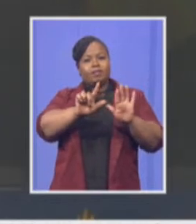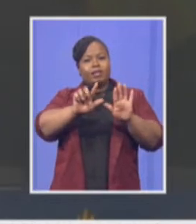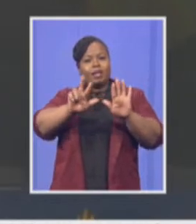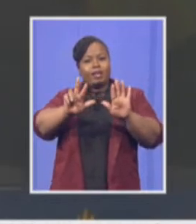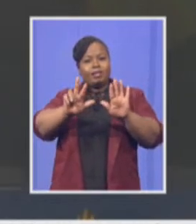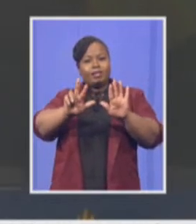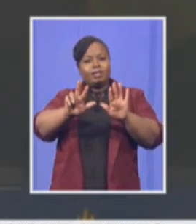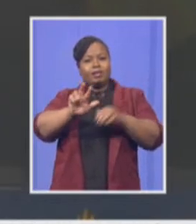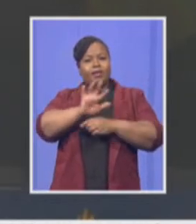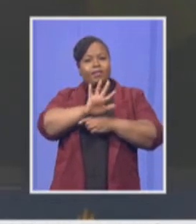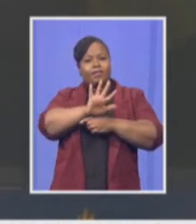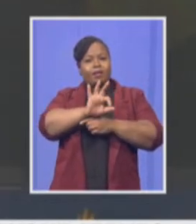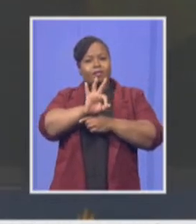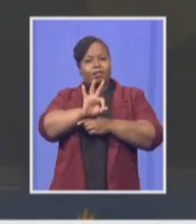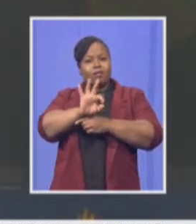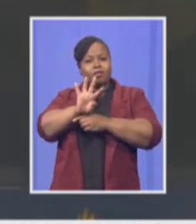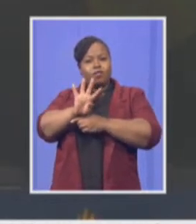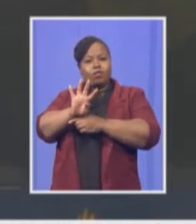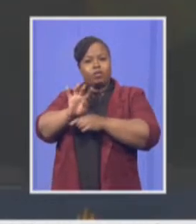5347.